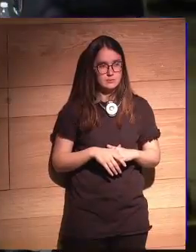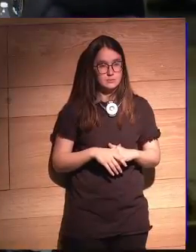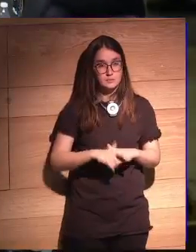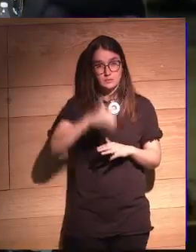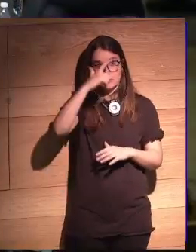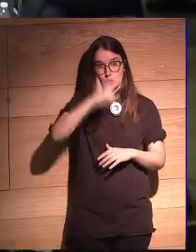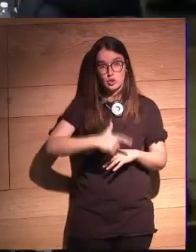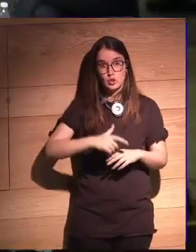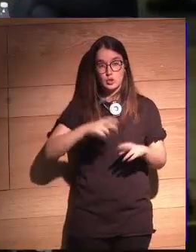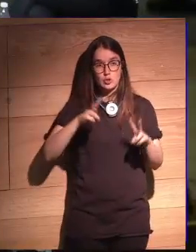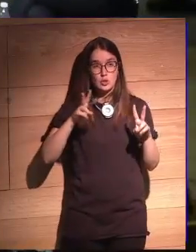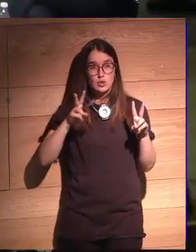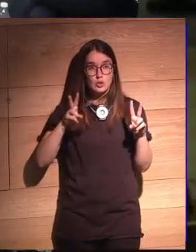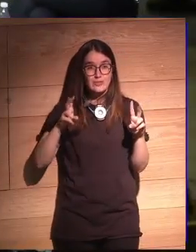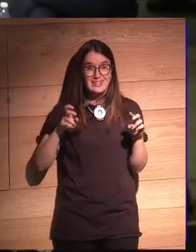Bueno, yo lo de